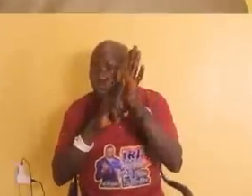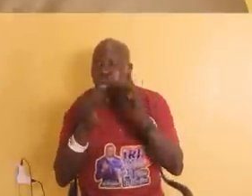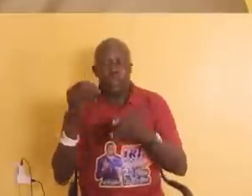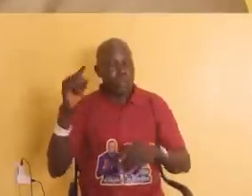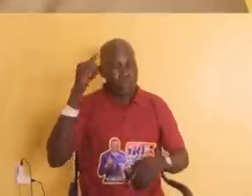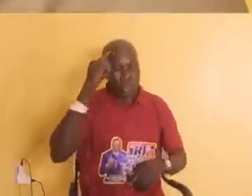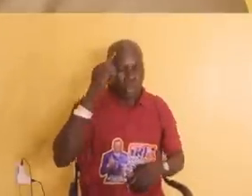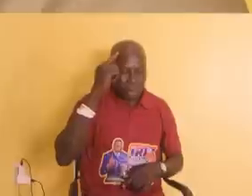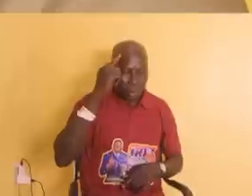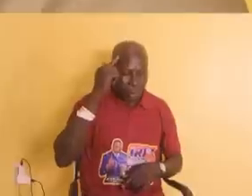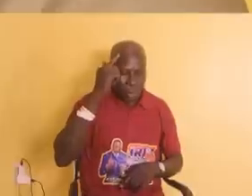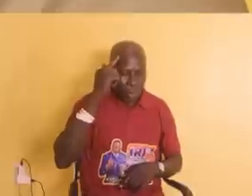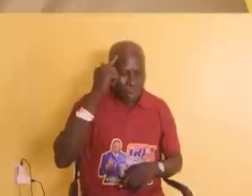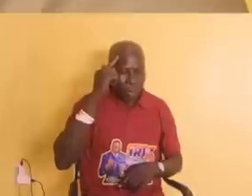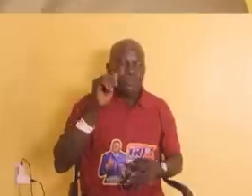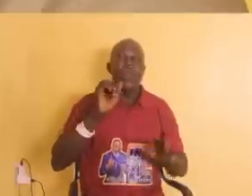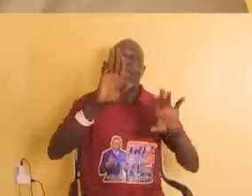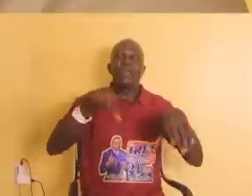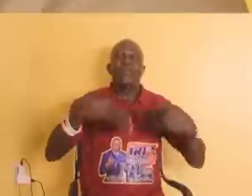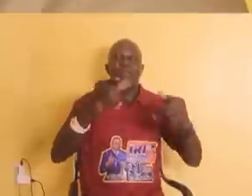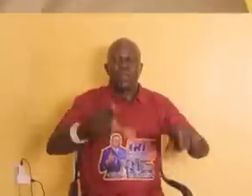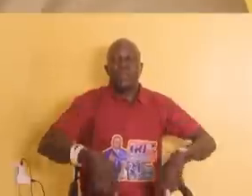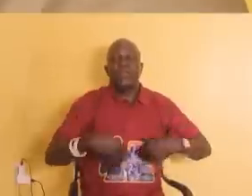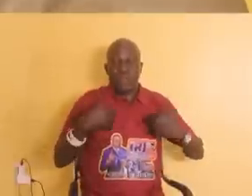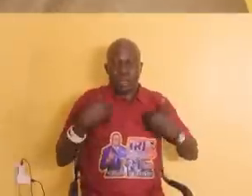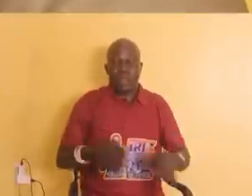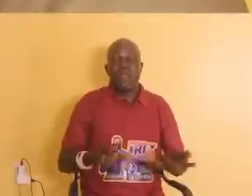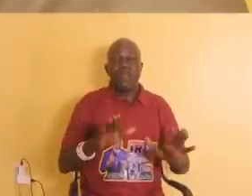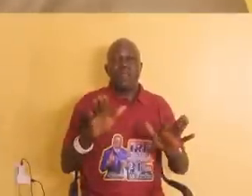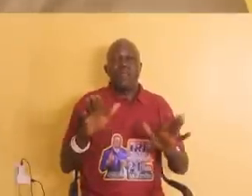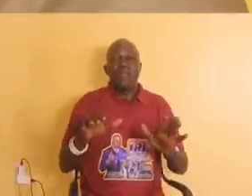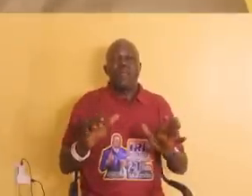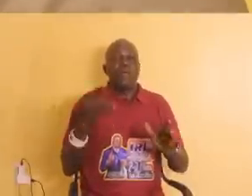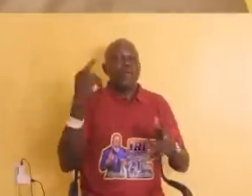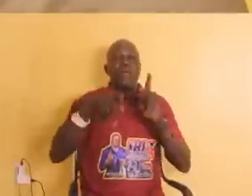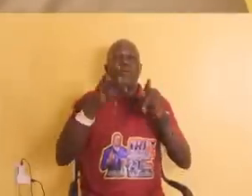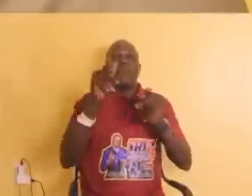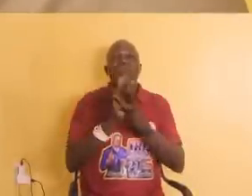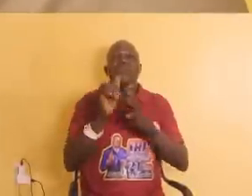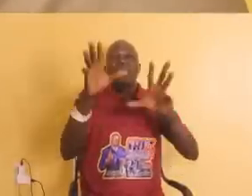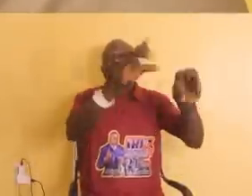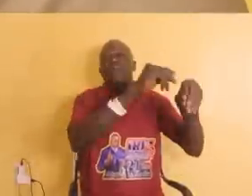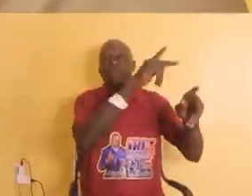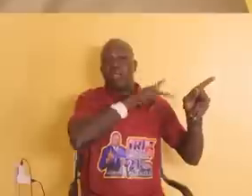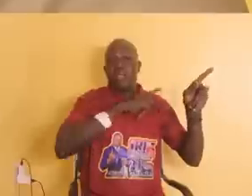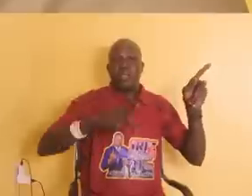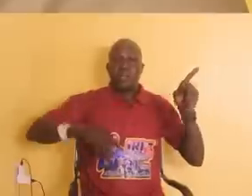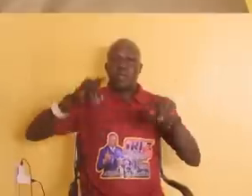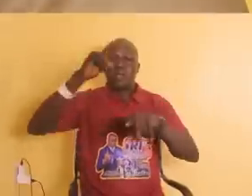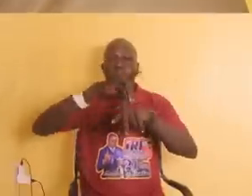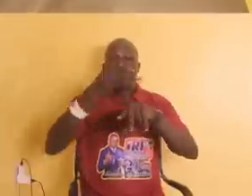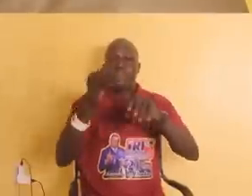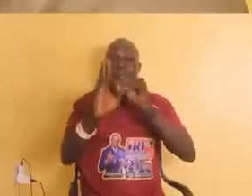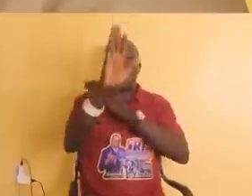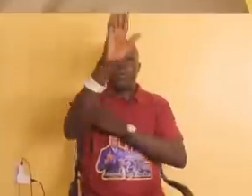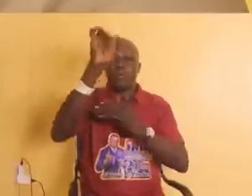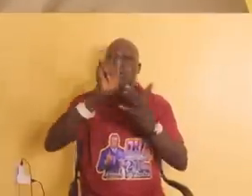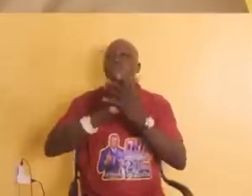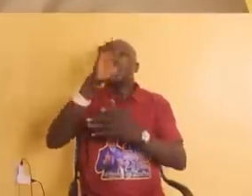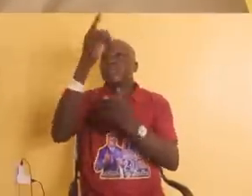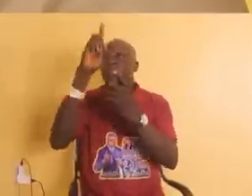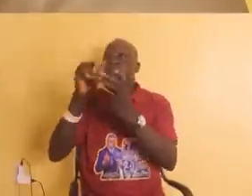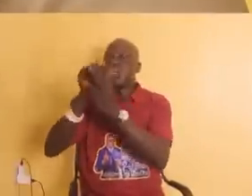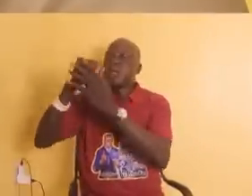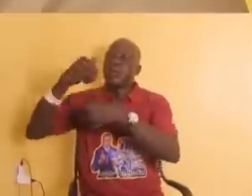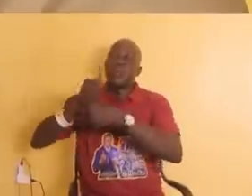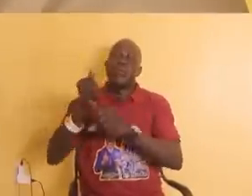lo ni. Prepare today and release your life for the one that will take you to the kingdom of God. The one